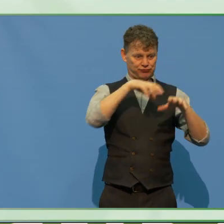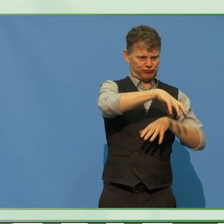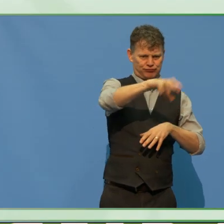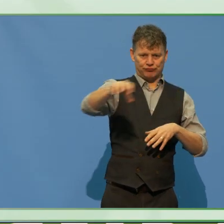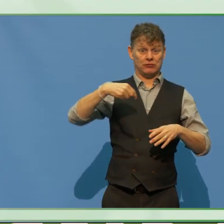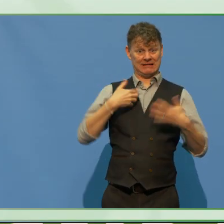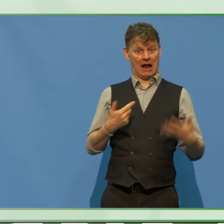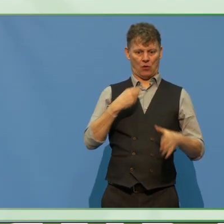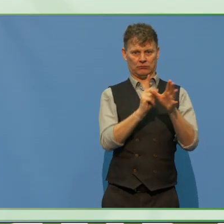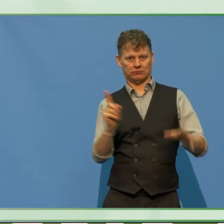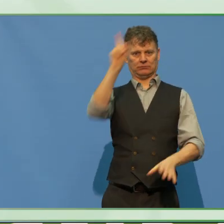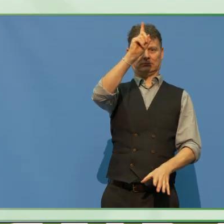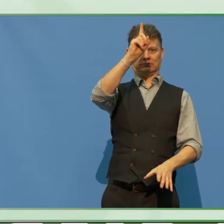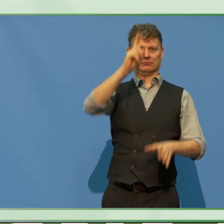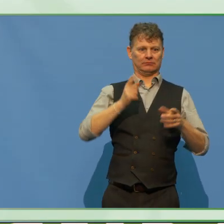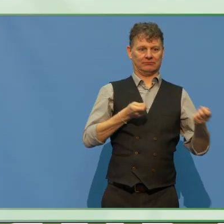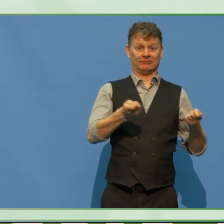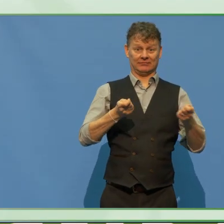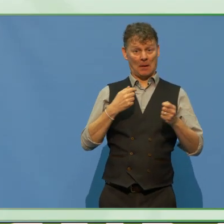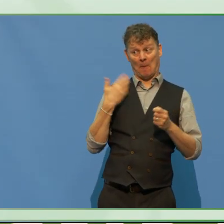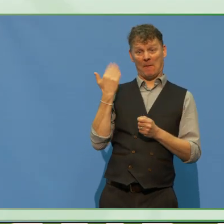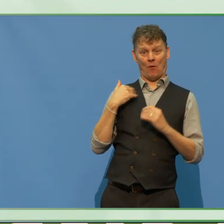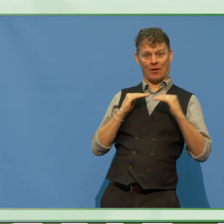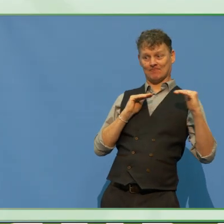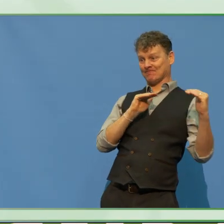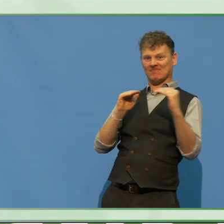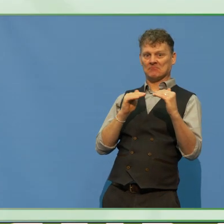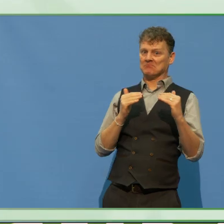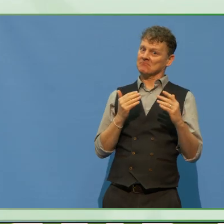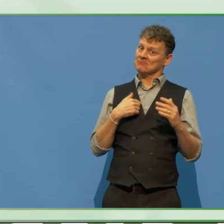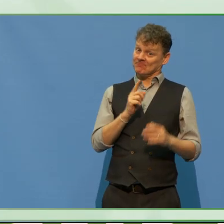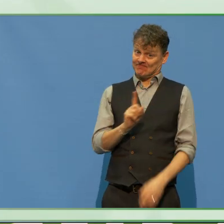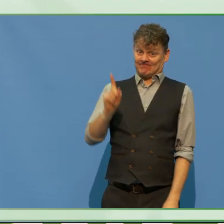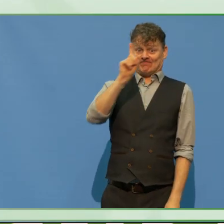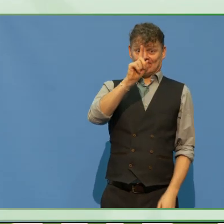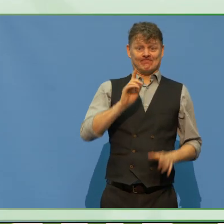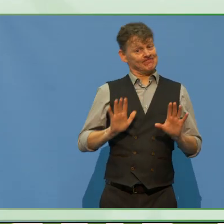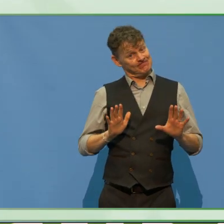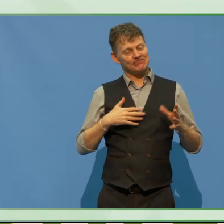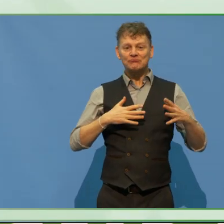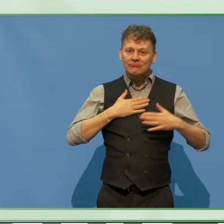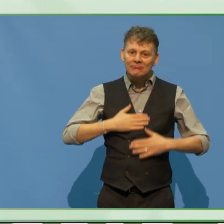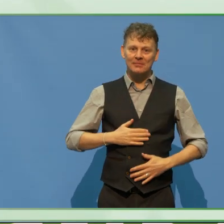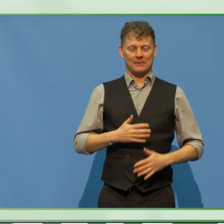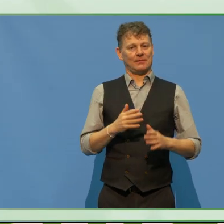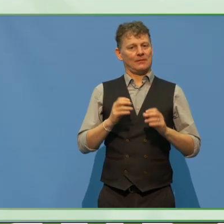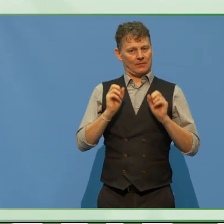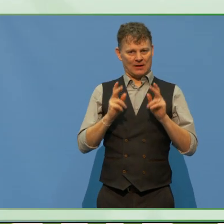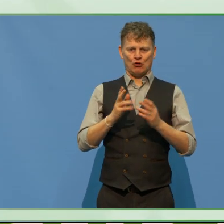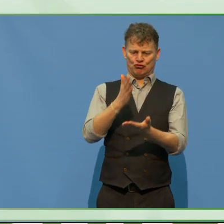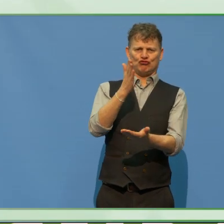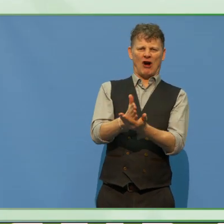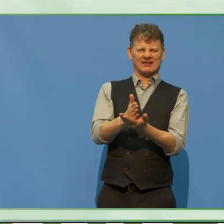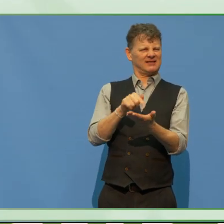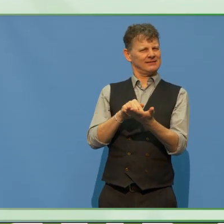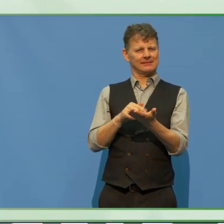working alongside my old peer set to really work on what is trust and